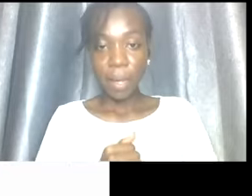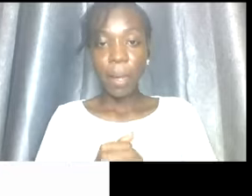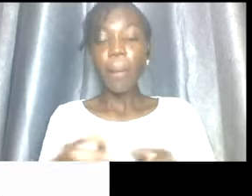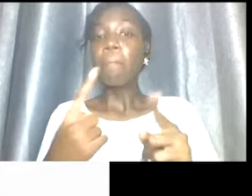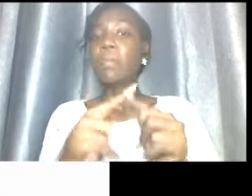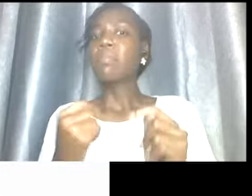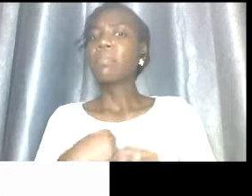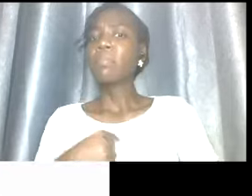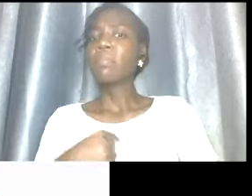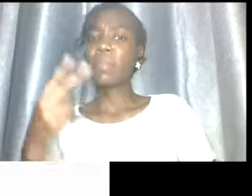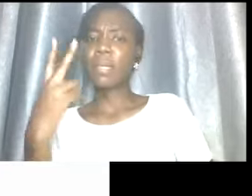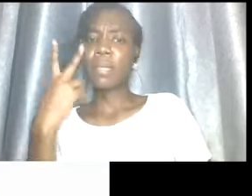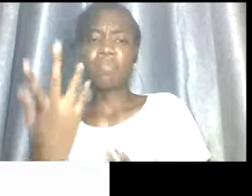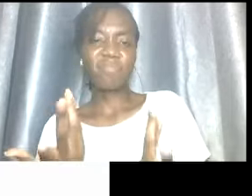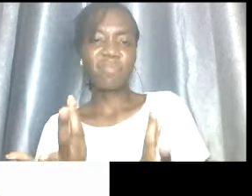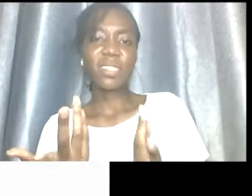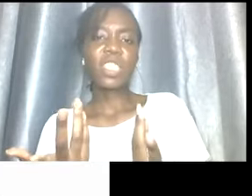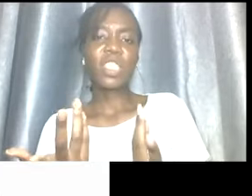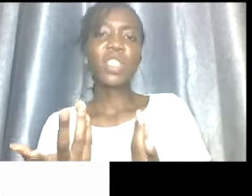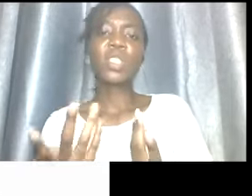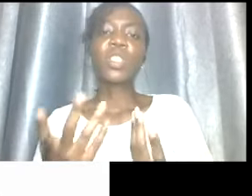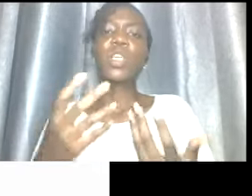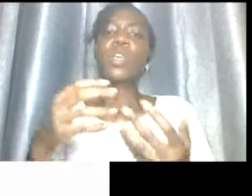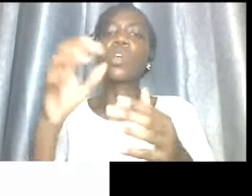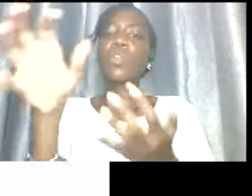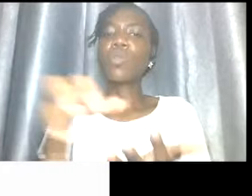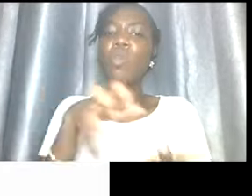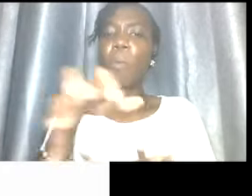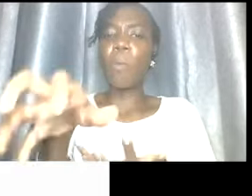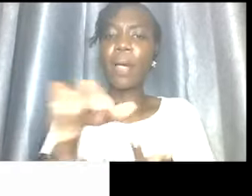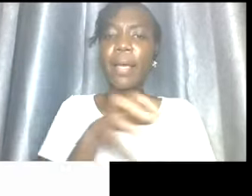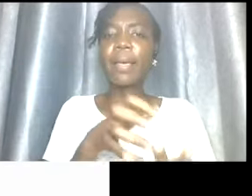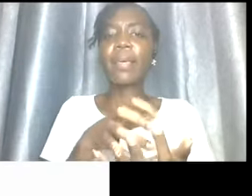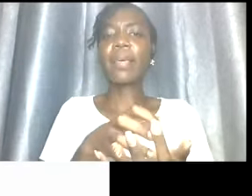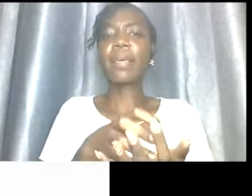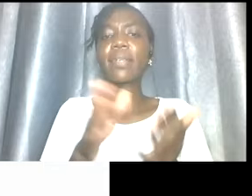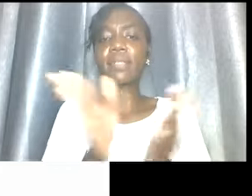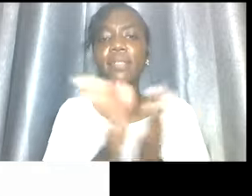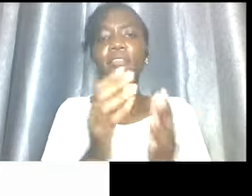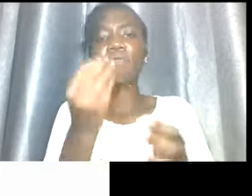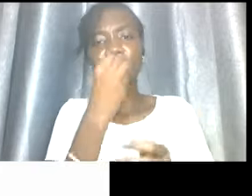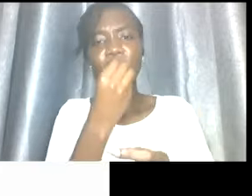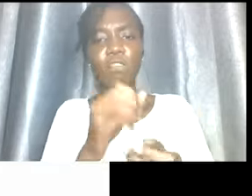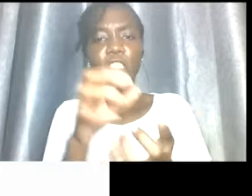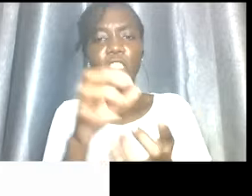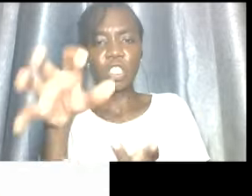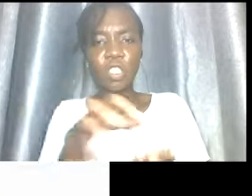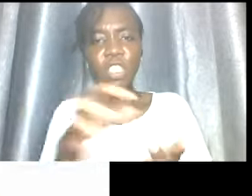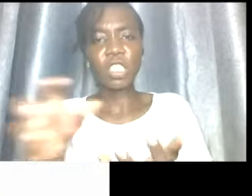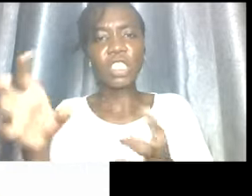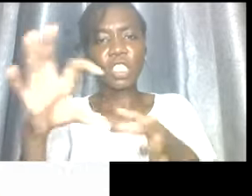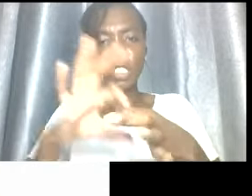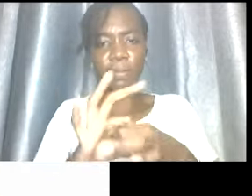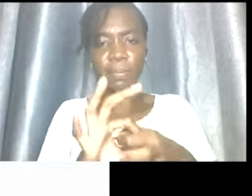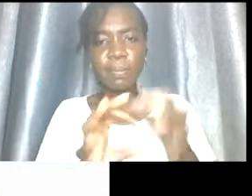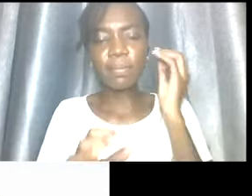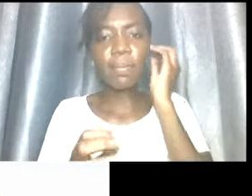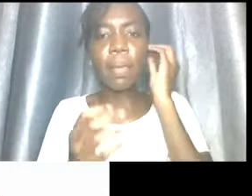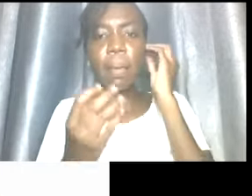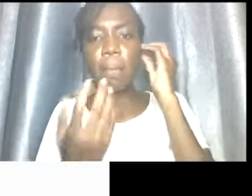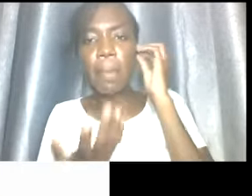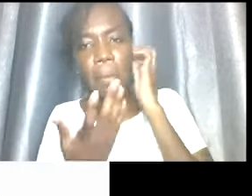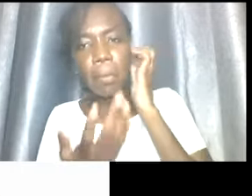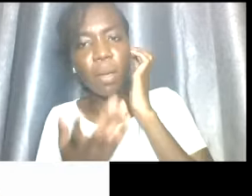a supermarket chain, a food store chain called City Markets here in the Bahamas, which